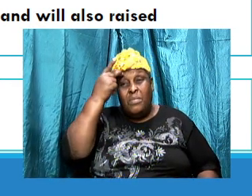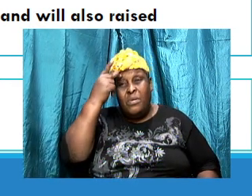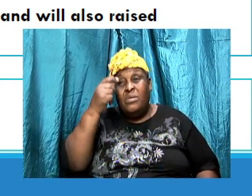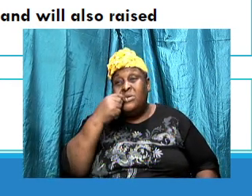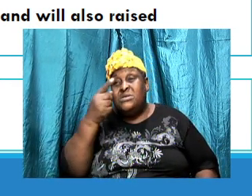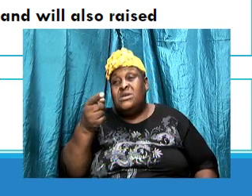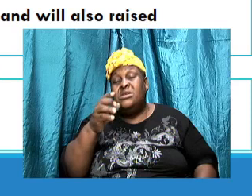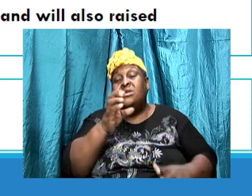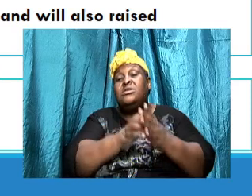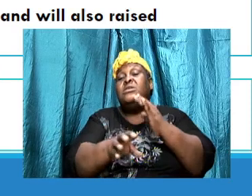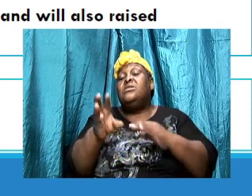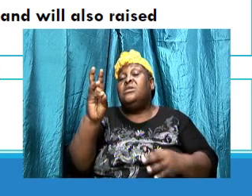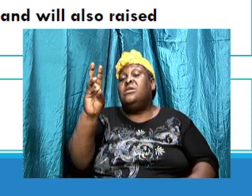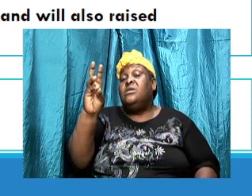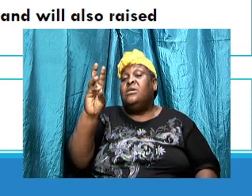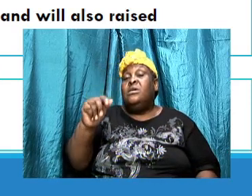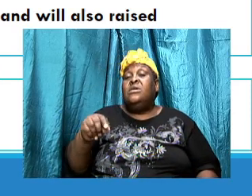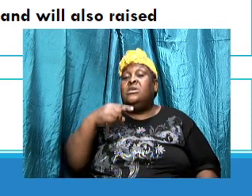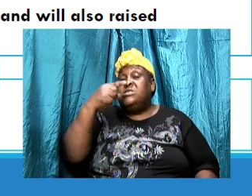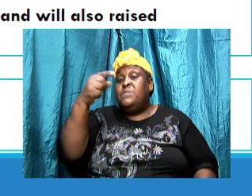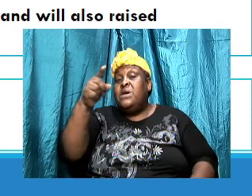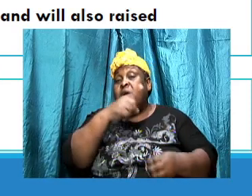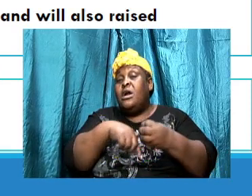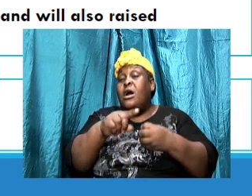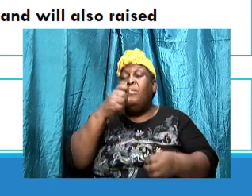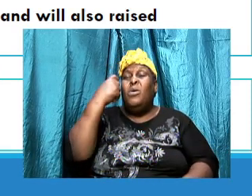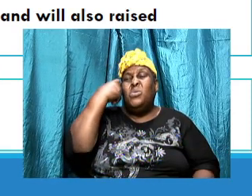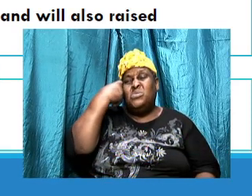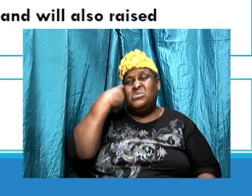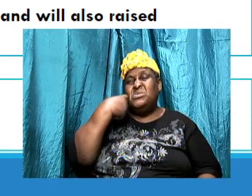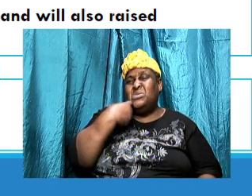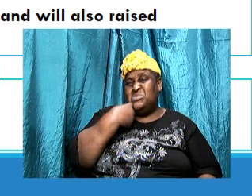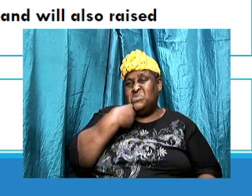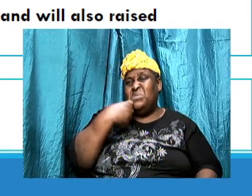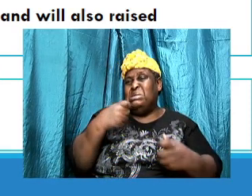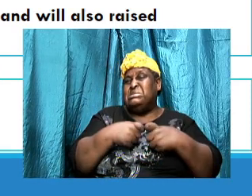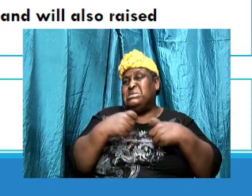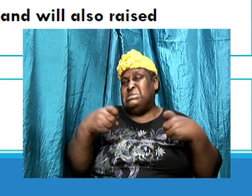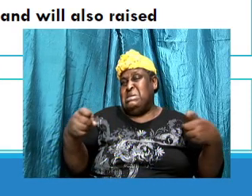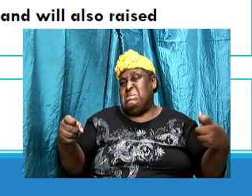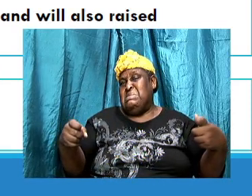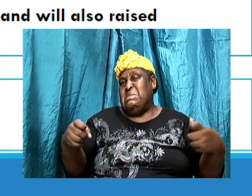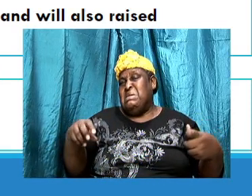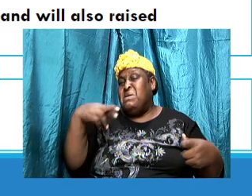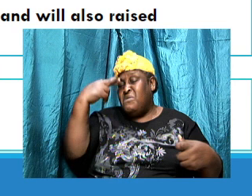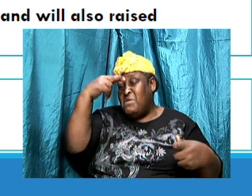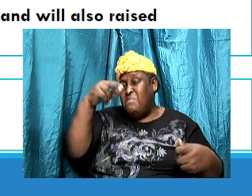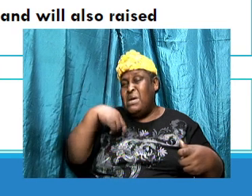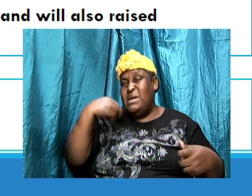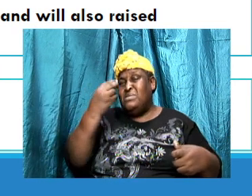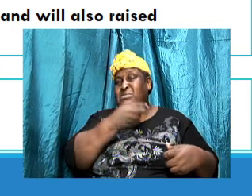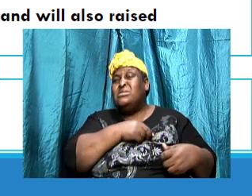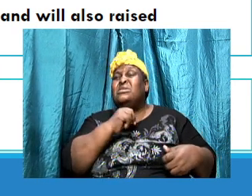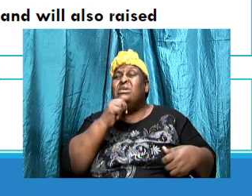6 to talk about sexual immorality. He reminded us that not because something is